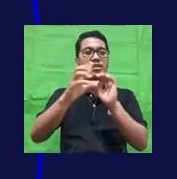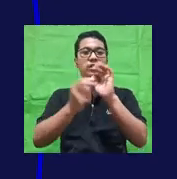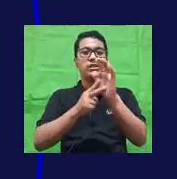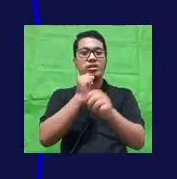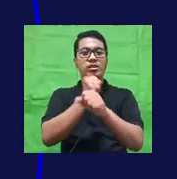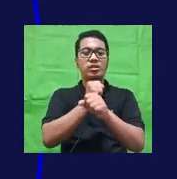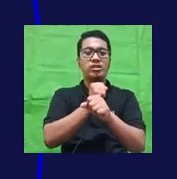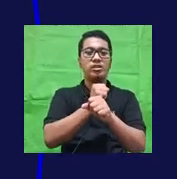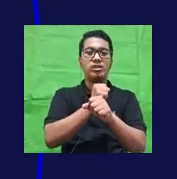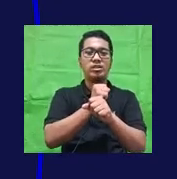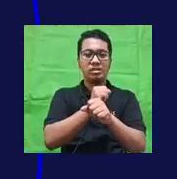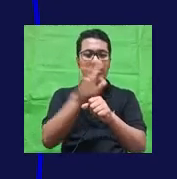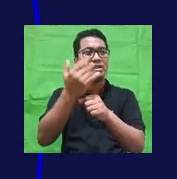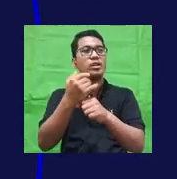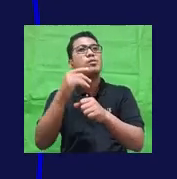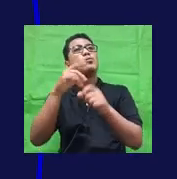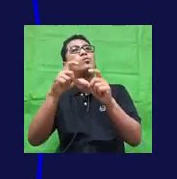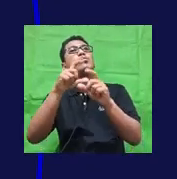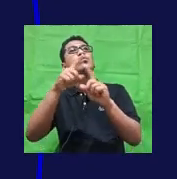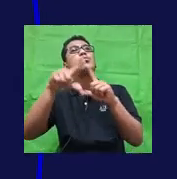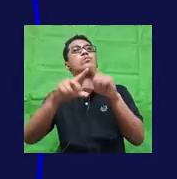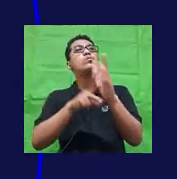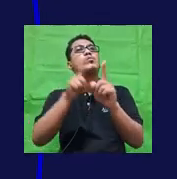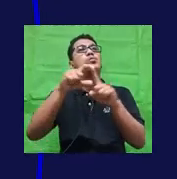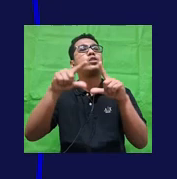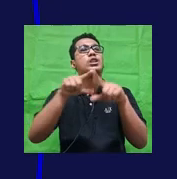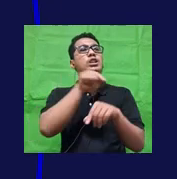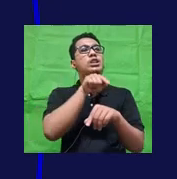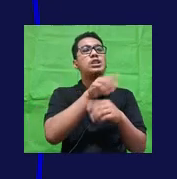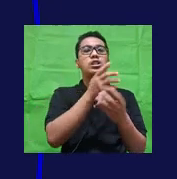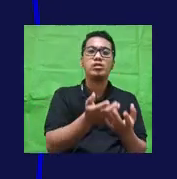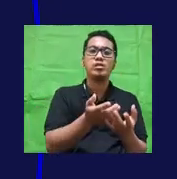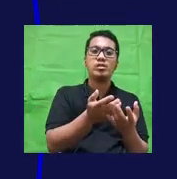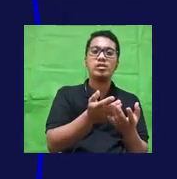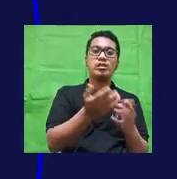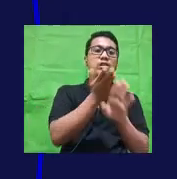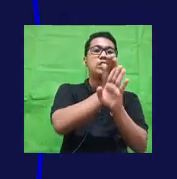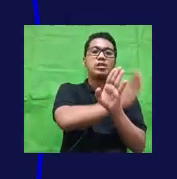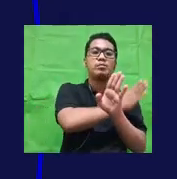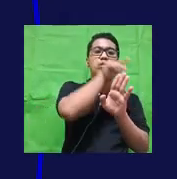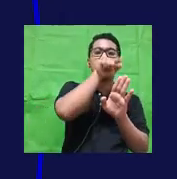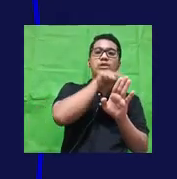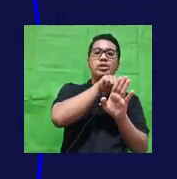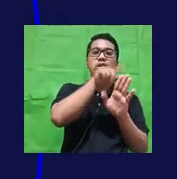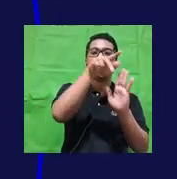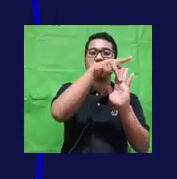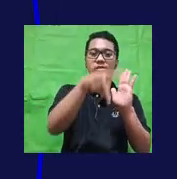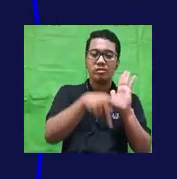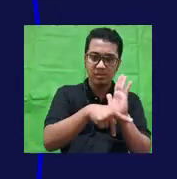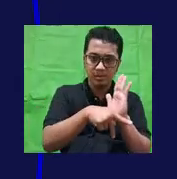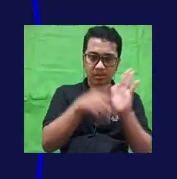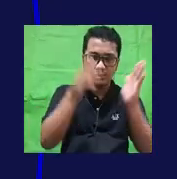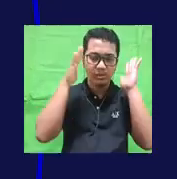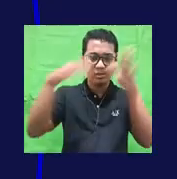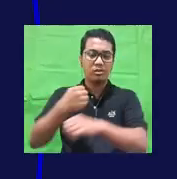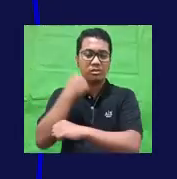site. During this process, the pandemic started, and before the project was more structured, we did the